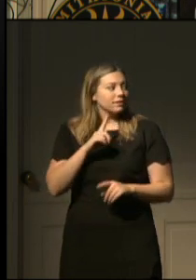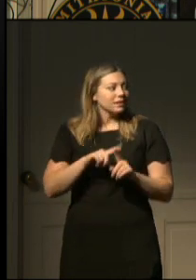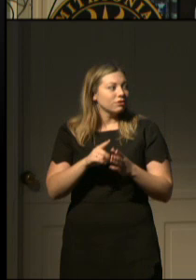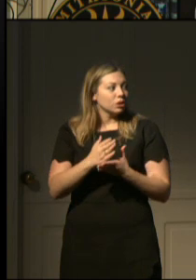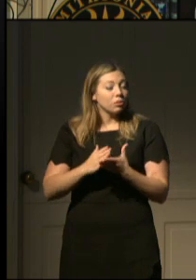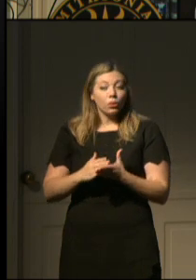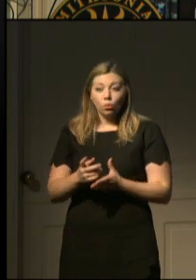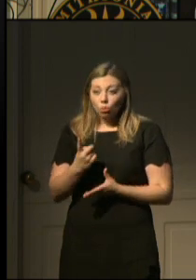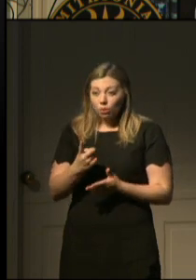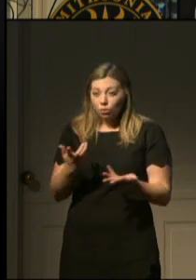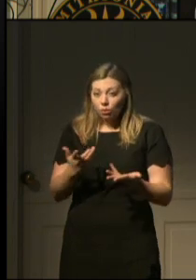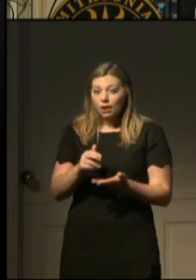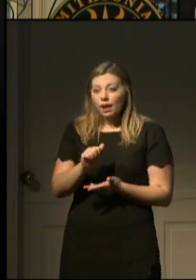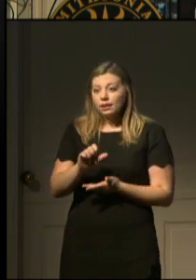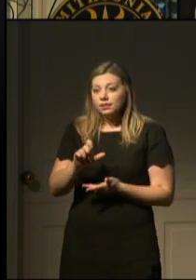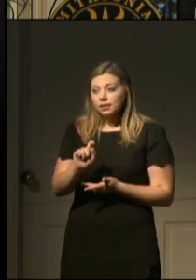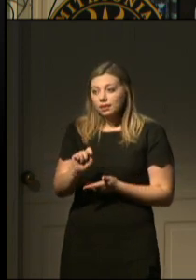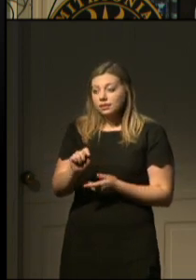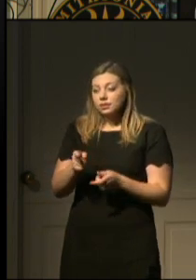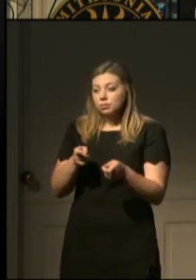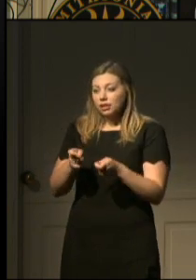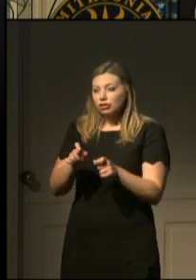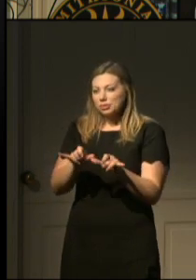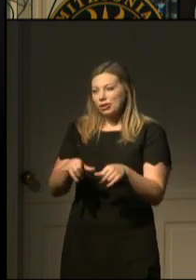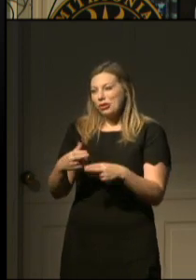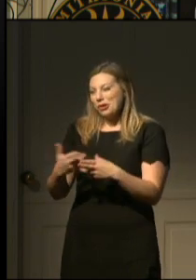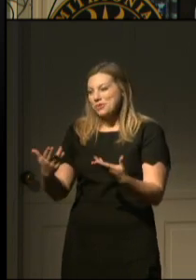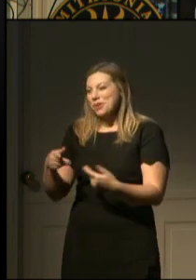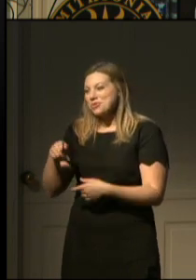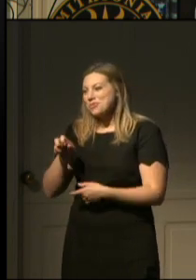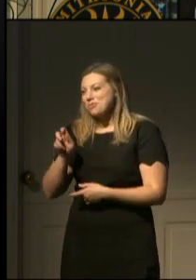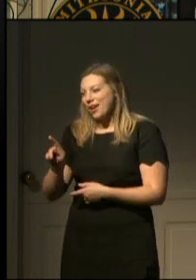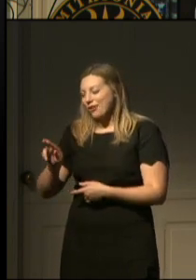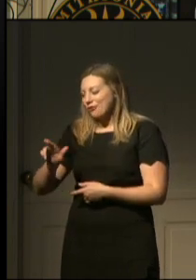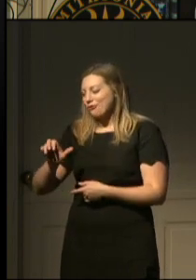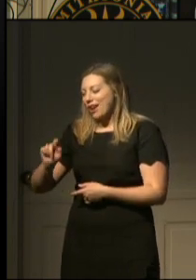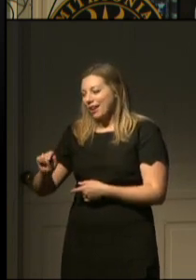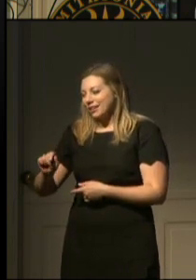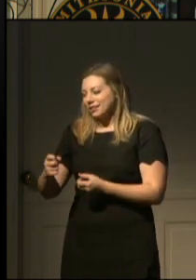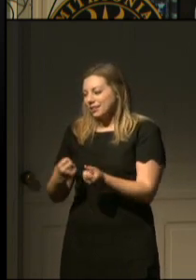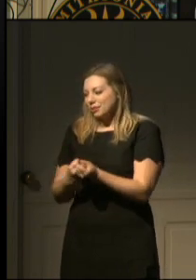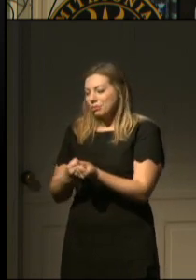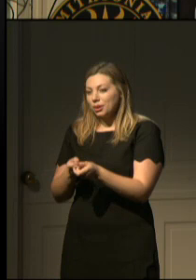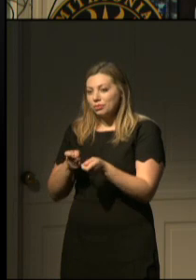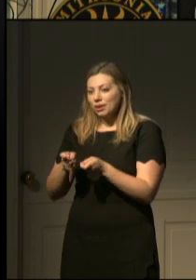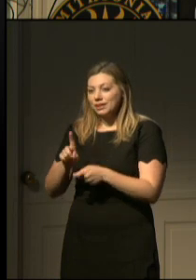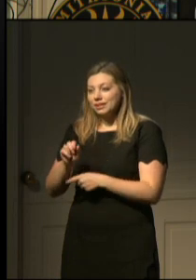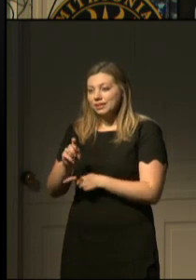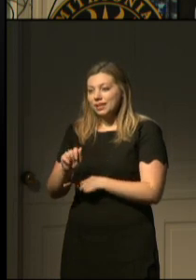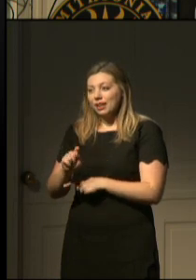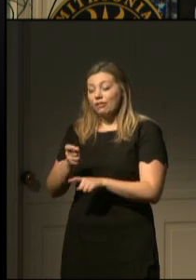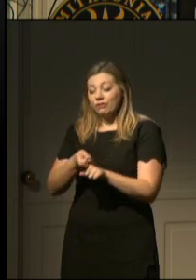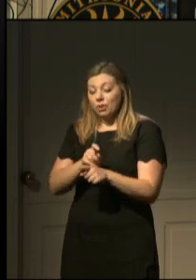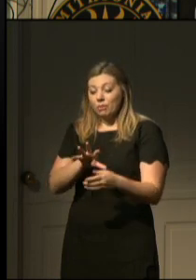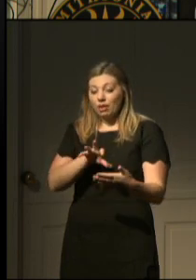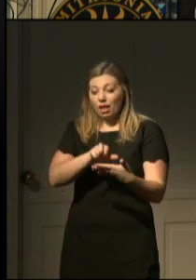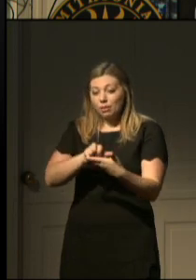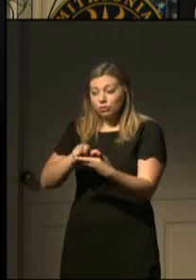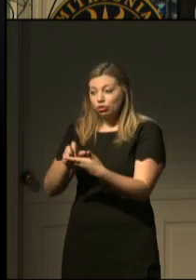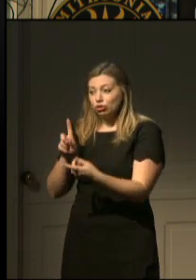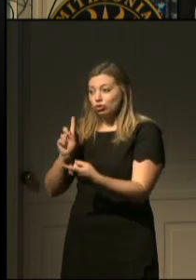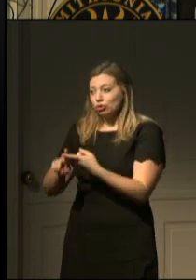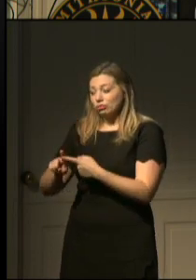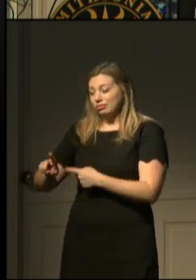system. We're calling that PackRat. That supports managing 3D data from the point of capture through the creation of